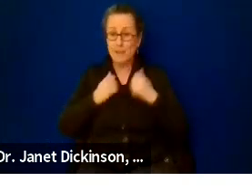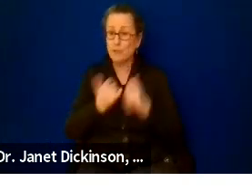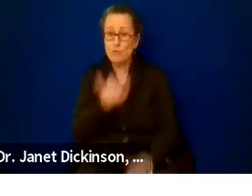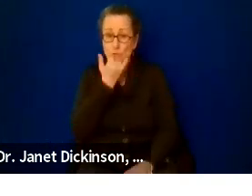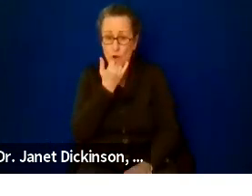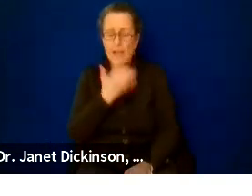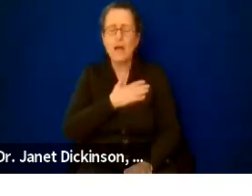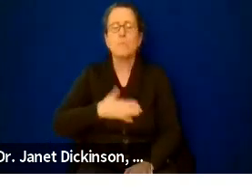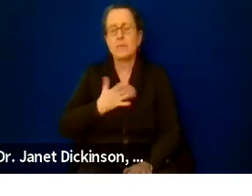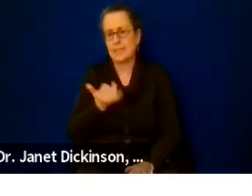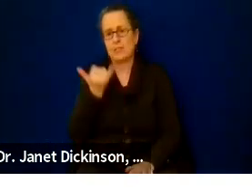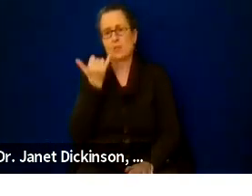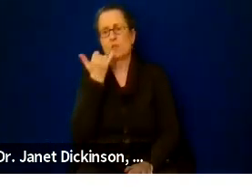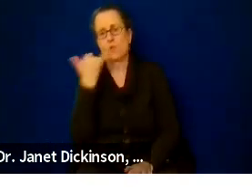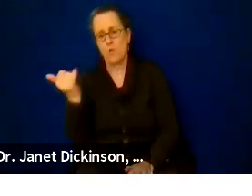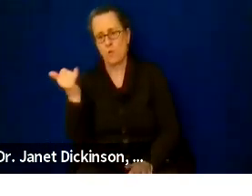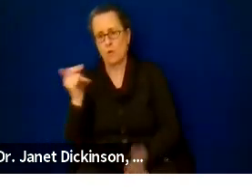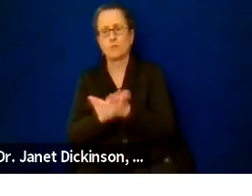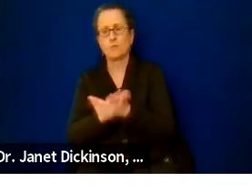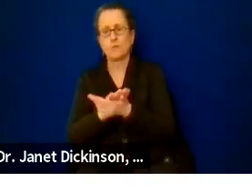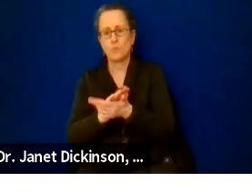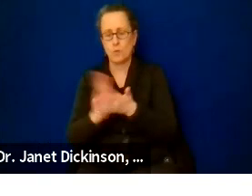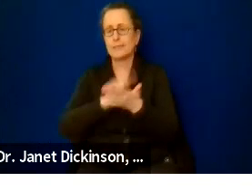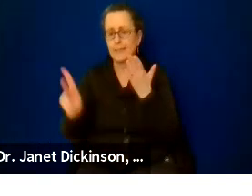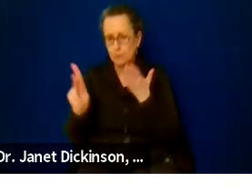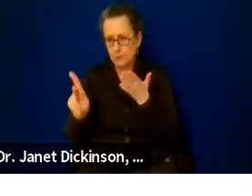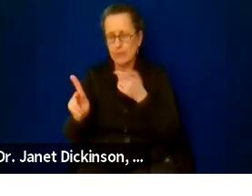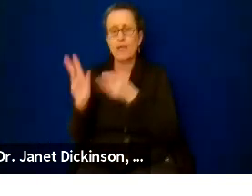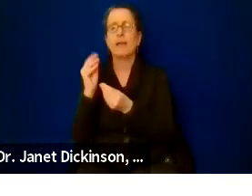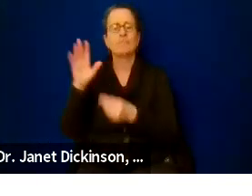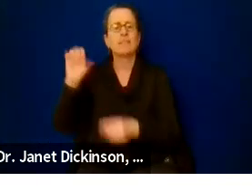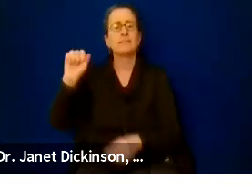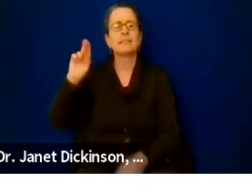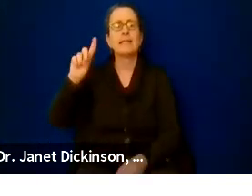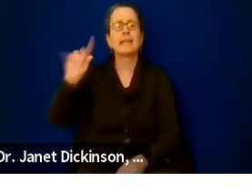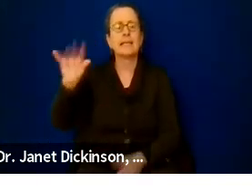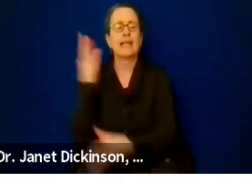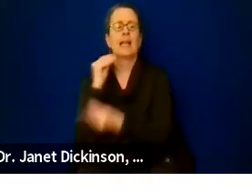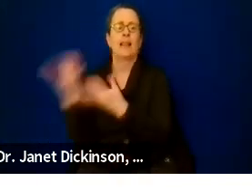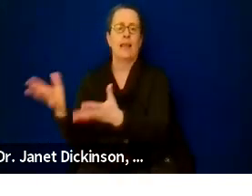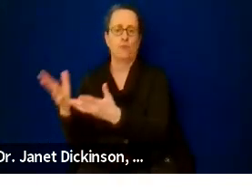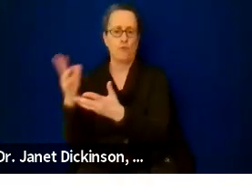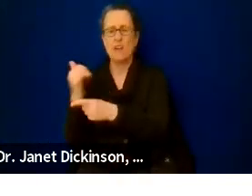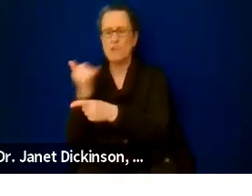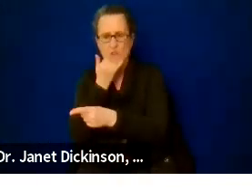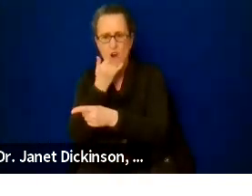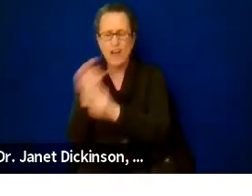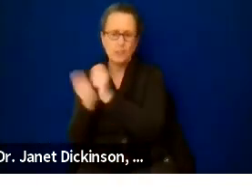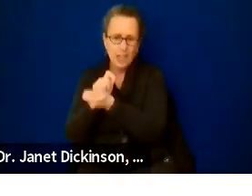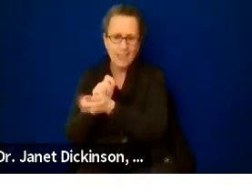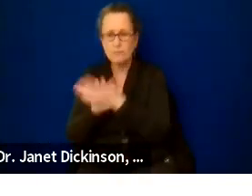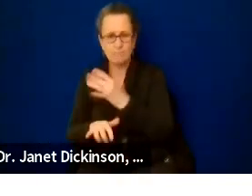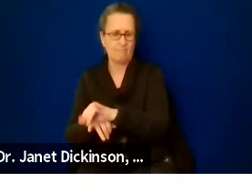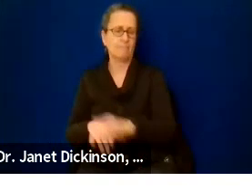that you call your child's school and check that that email is correct. And again, I just can't say